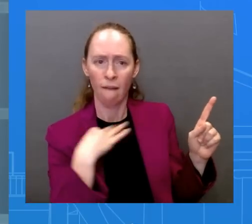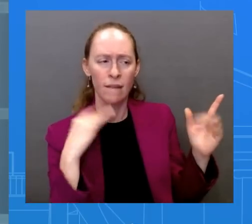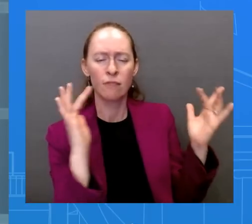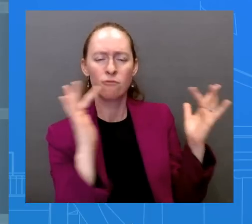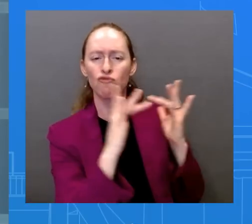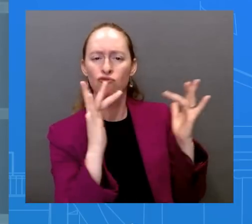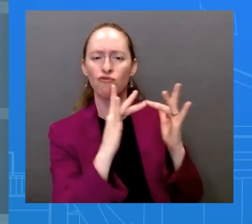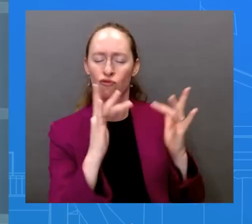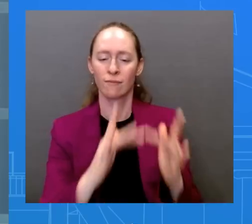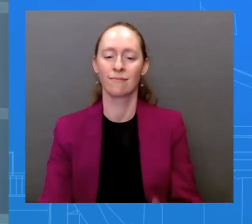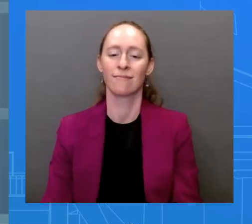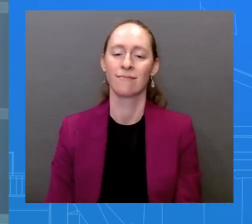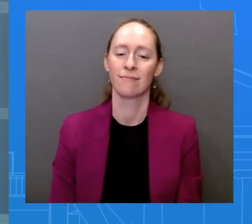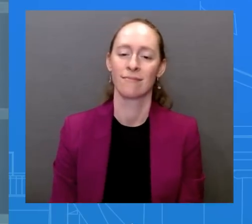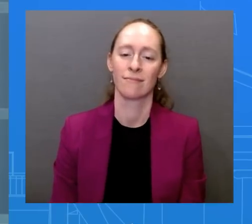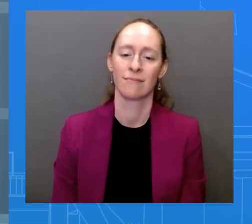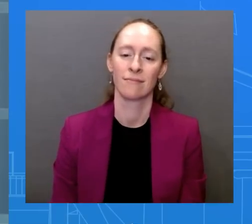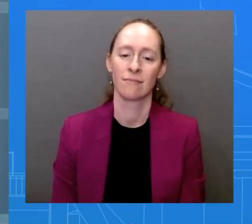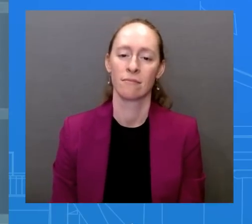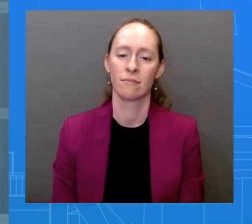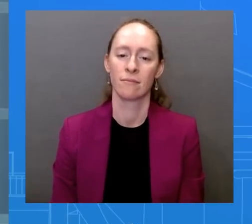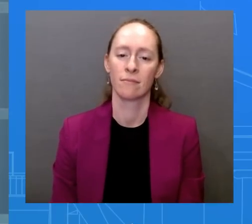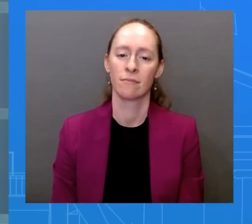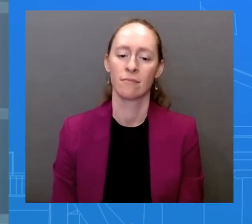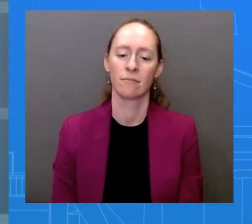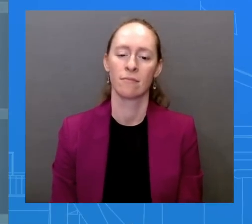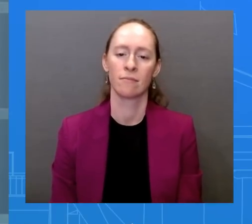that should happen and needs to happen.